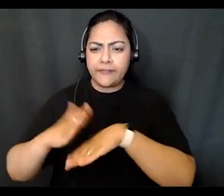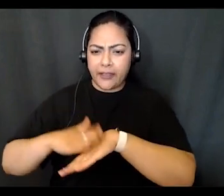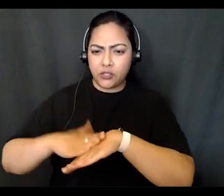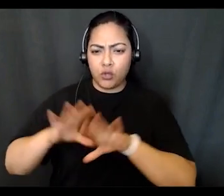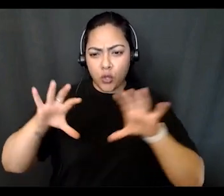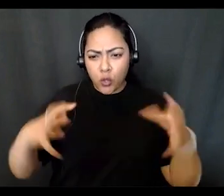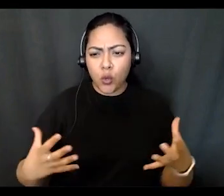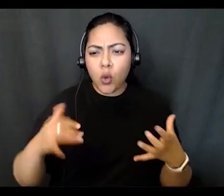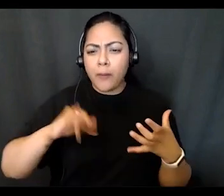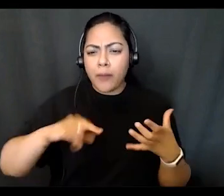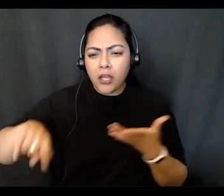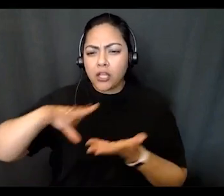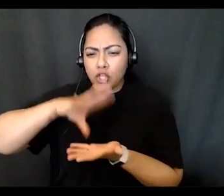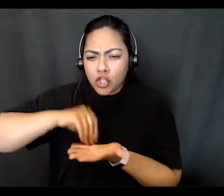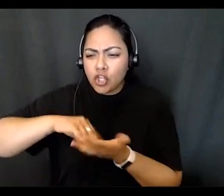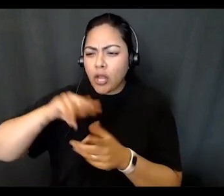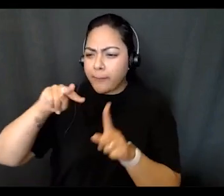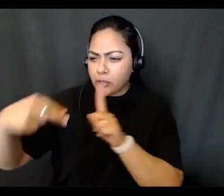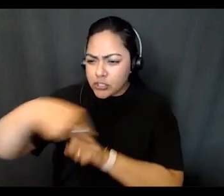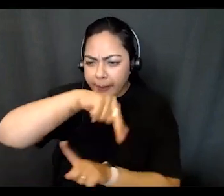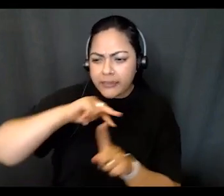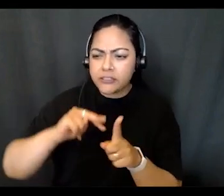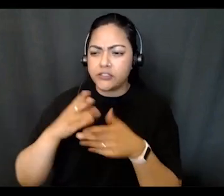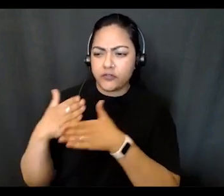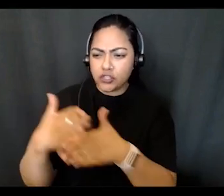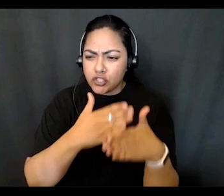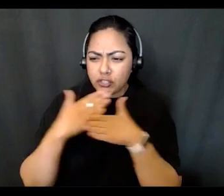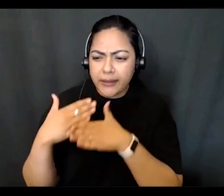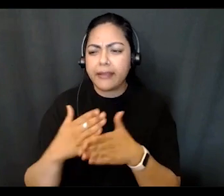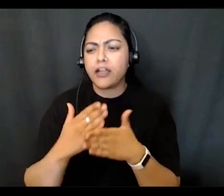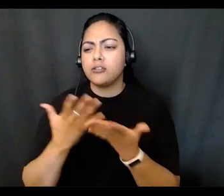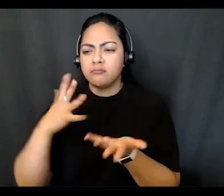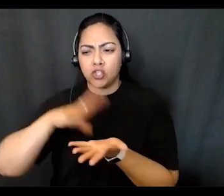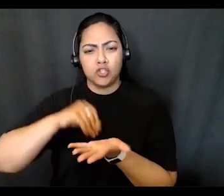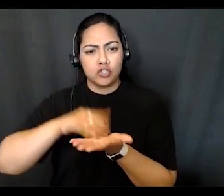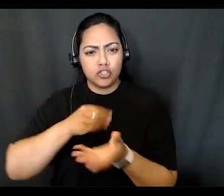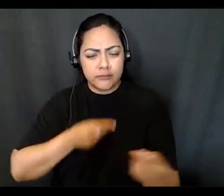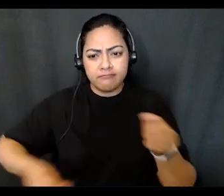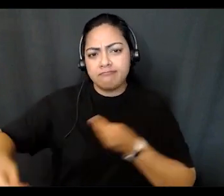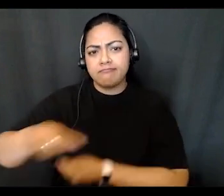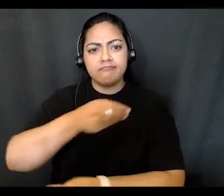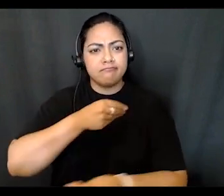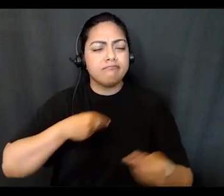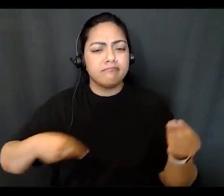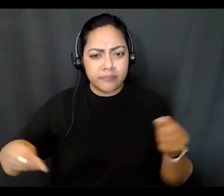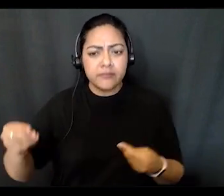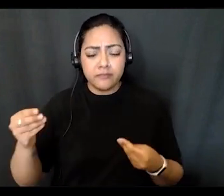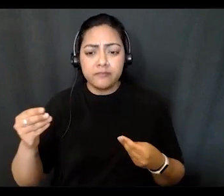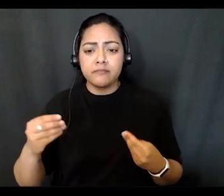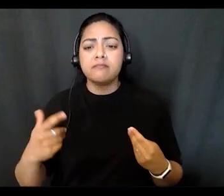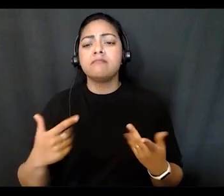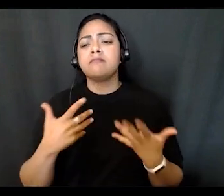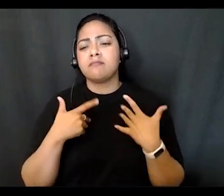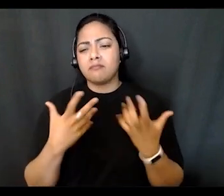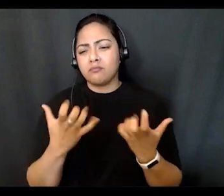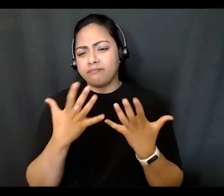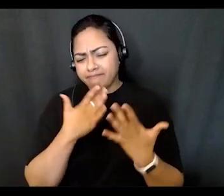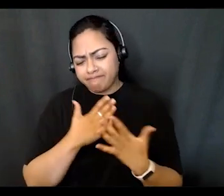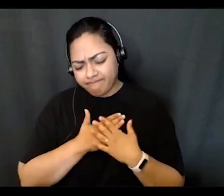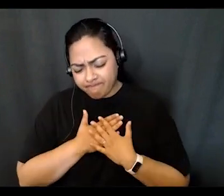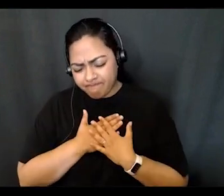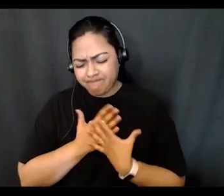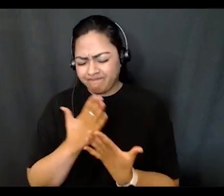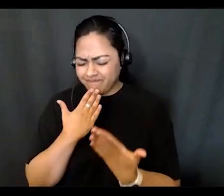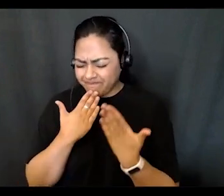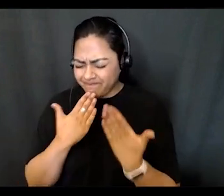content and speakers for this exchange of learning. I want to take a moment to express our heartfelt gratitude to